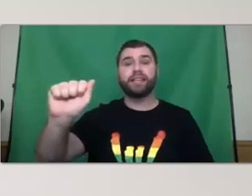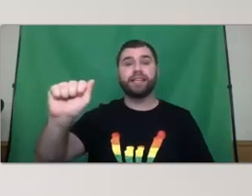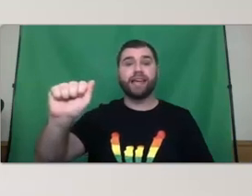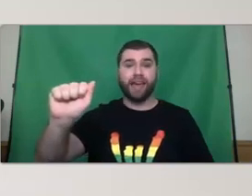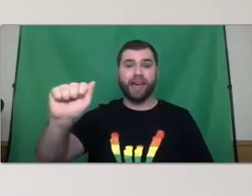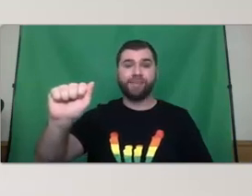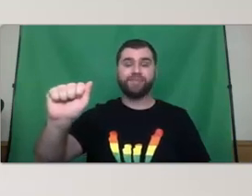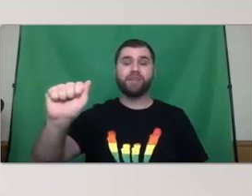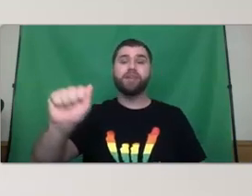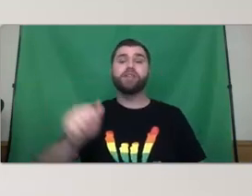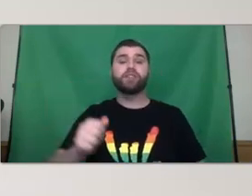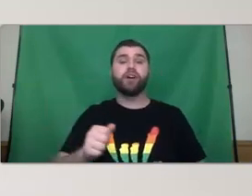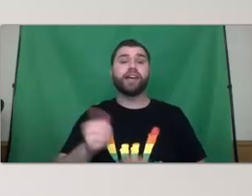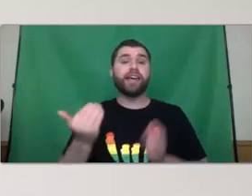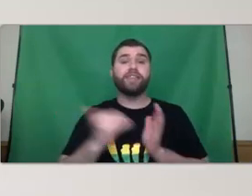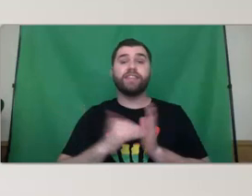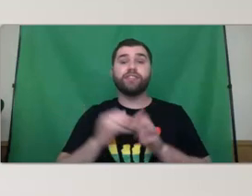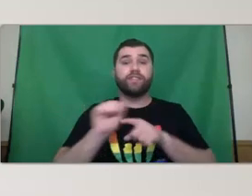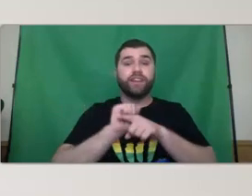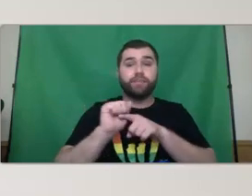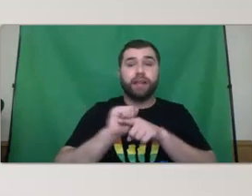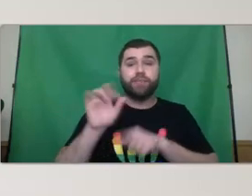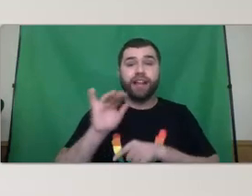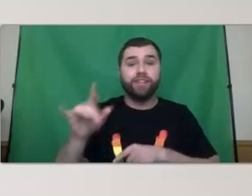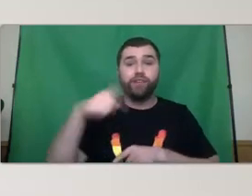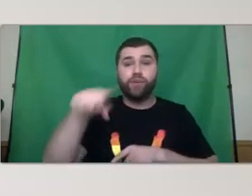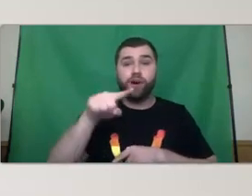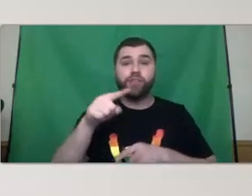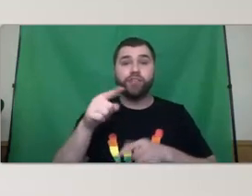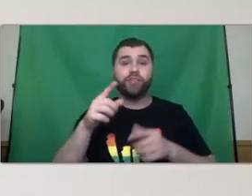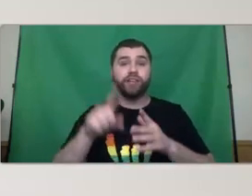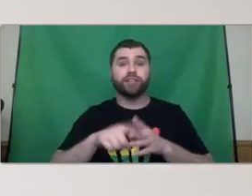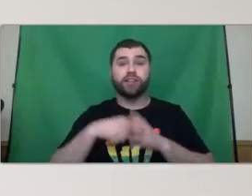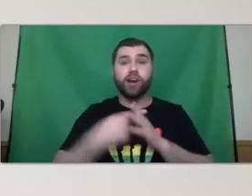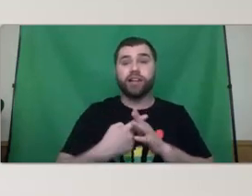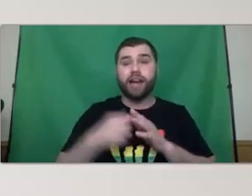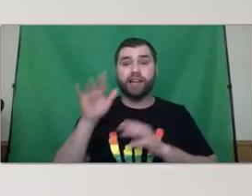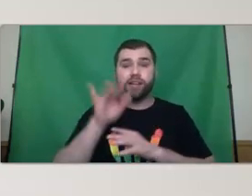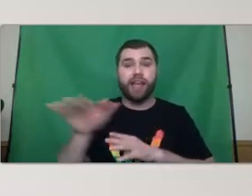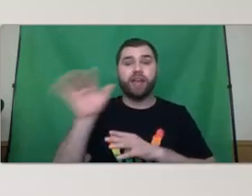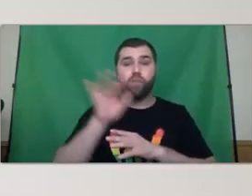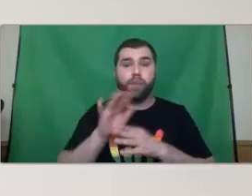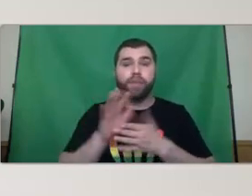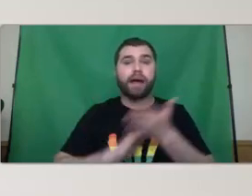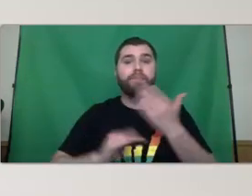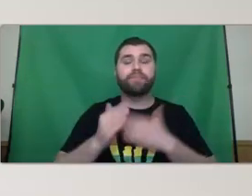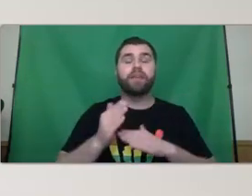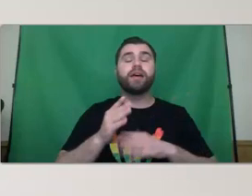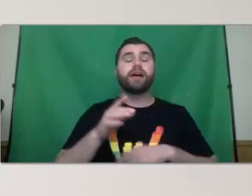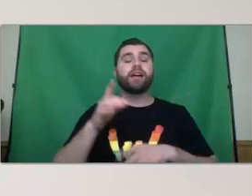And D, E, A. So again, these are just finger spelling practice for you all, so you can start kind of getting your hands warmed